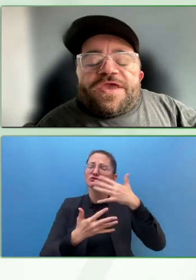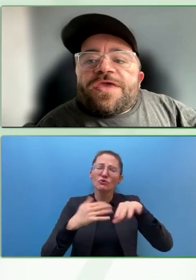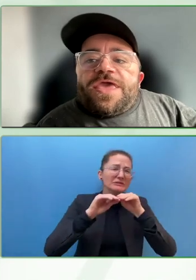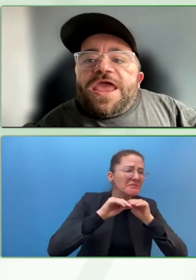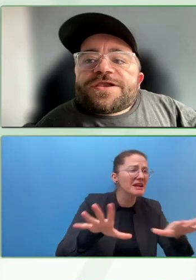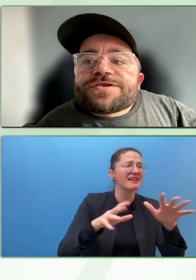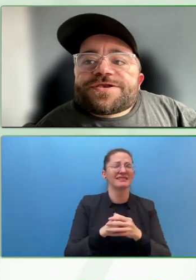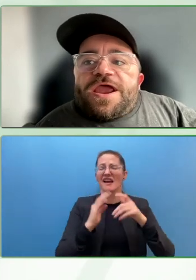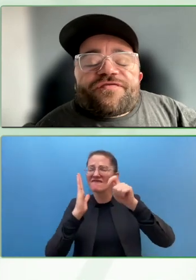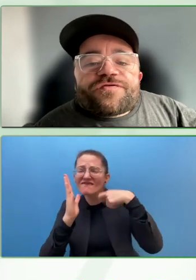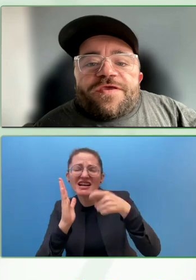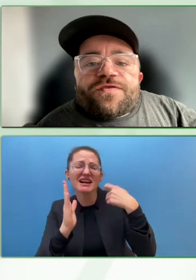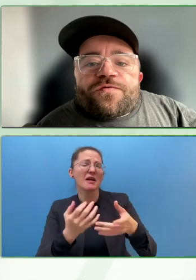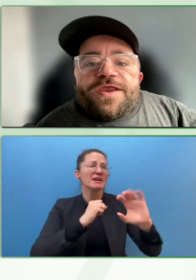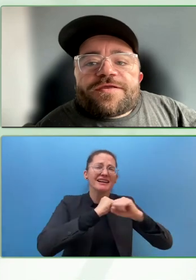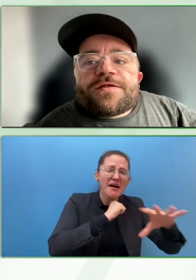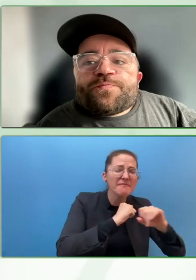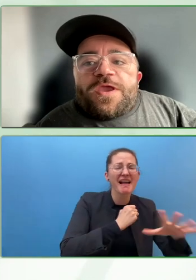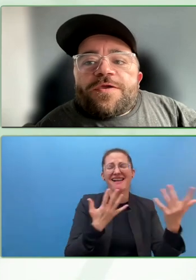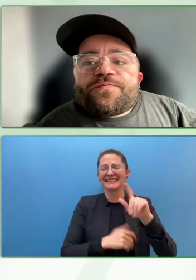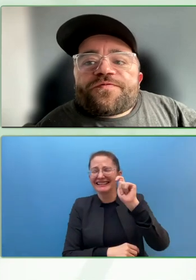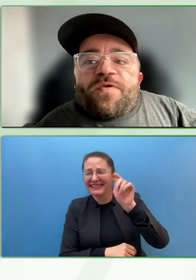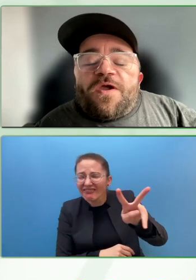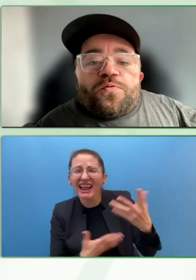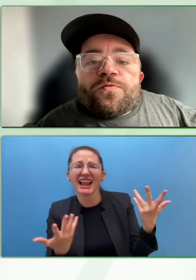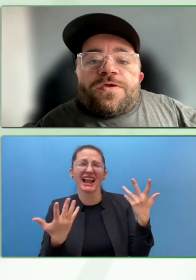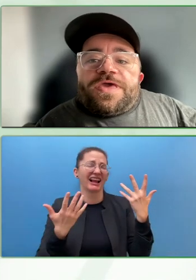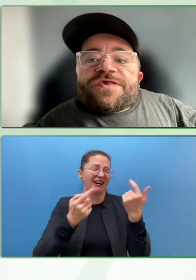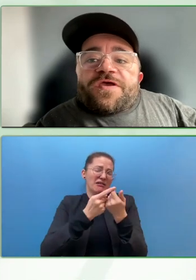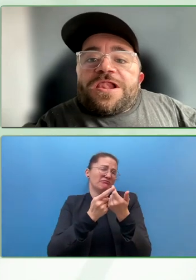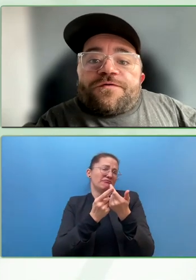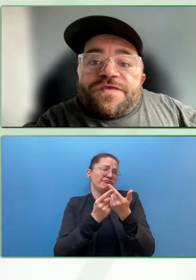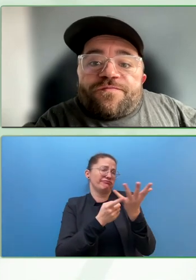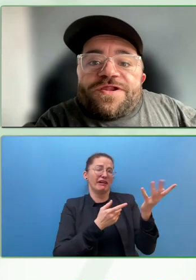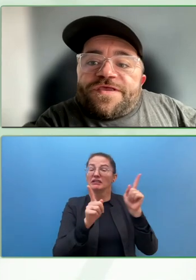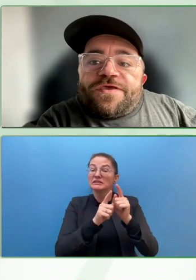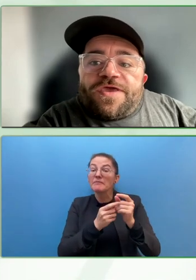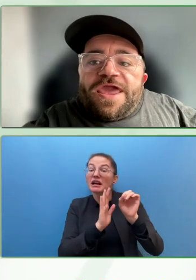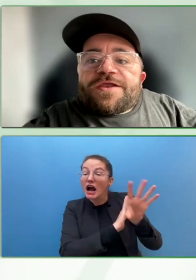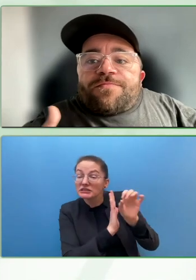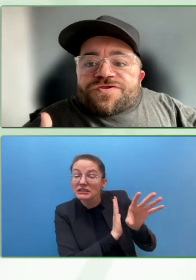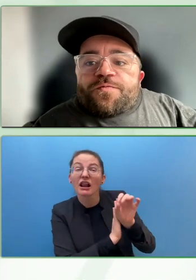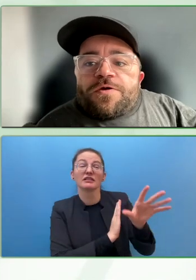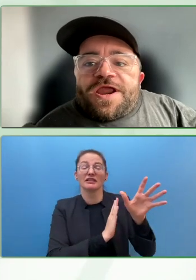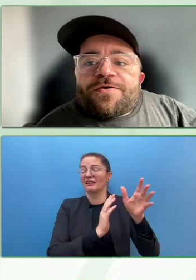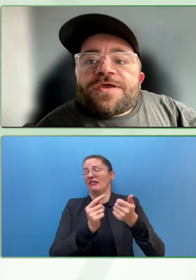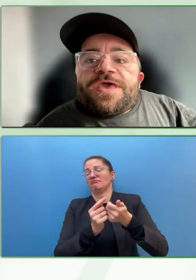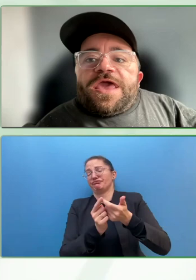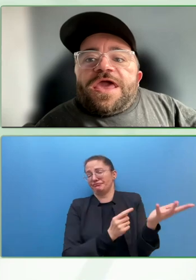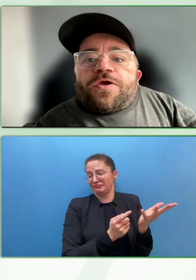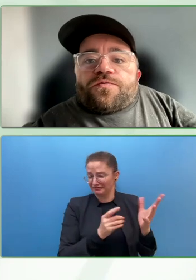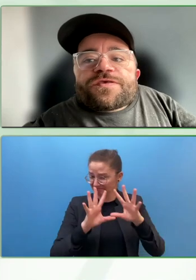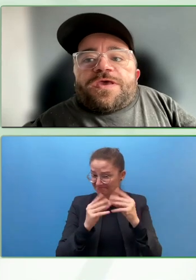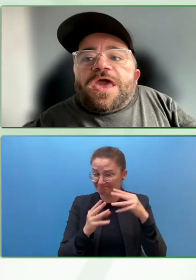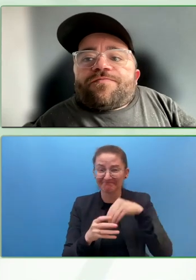TV, and everything in between. Purple is the color of disability in the UK and much of the world now.